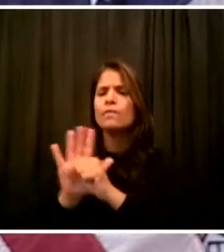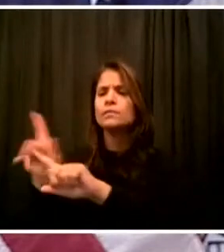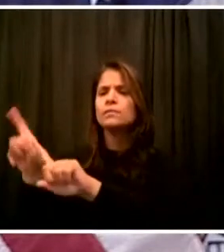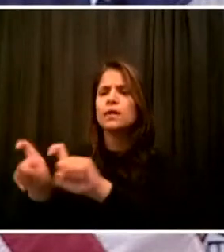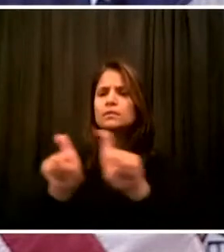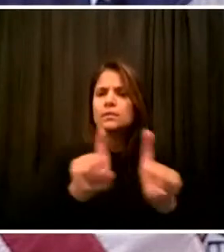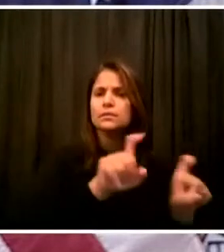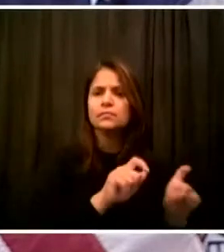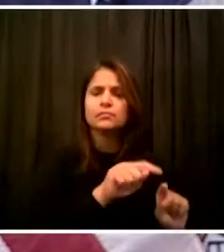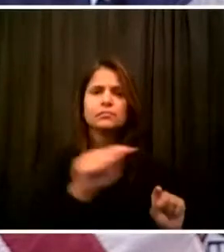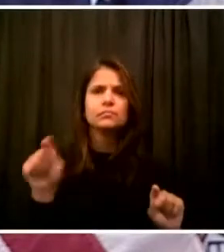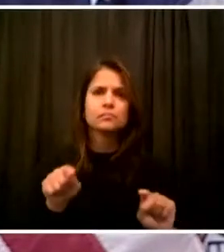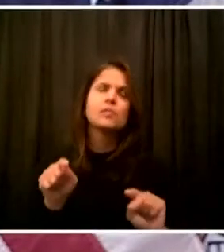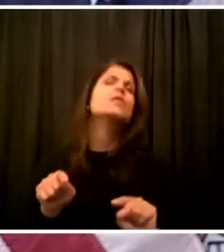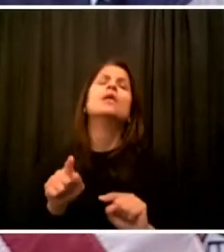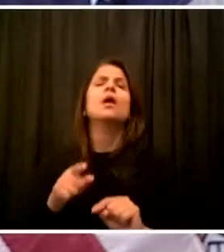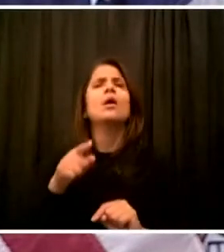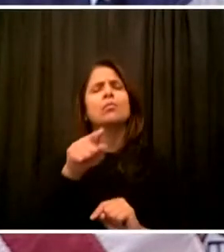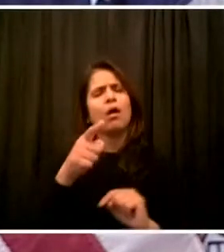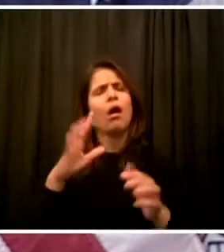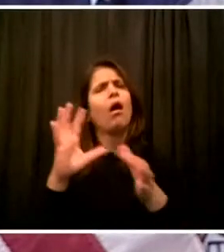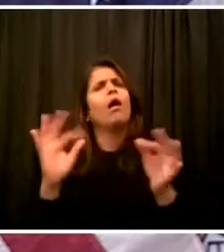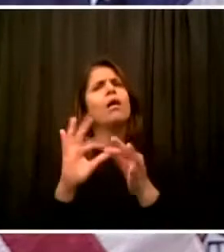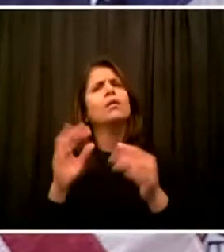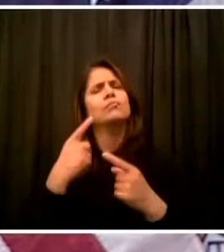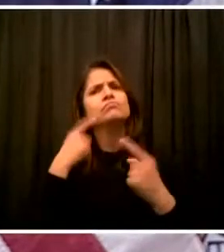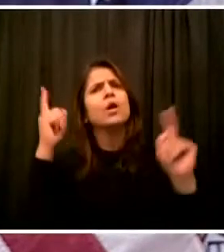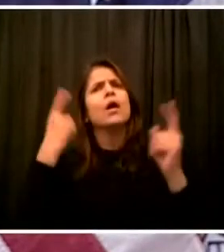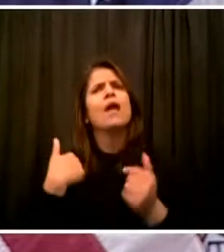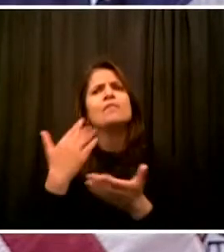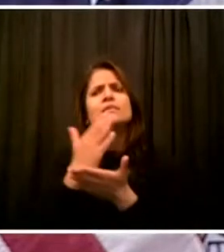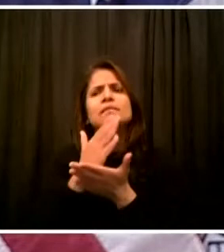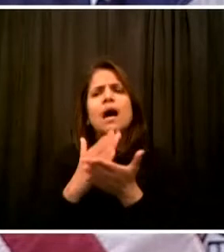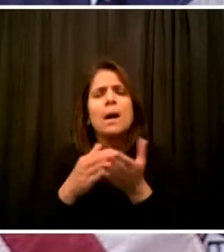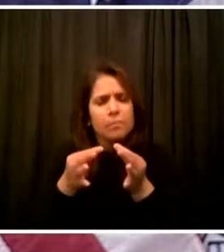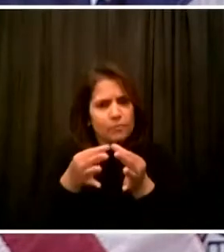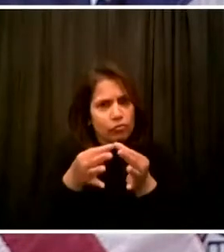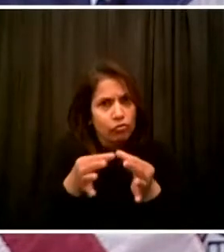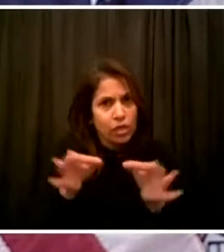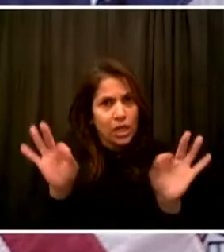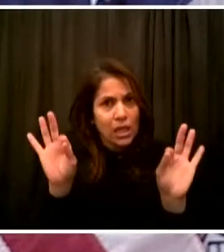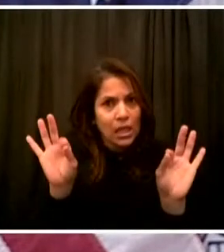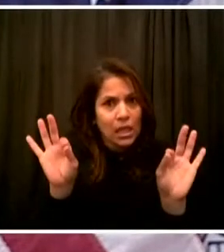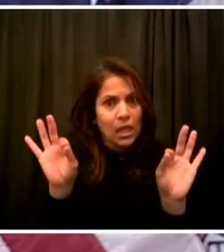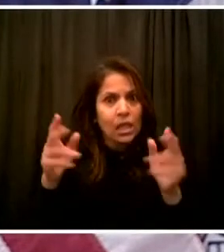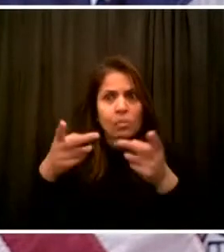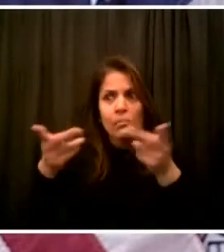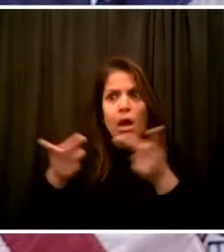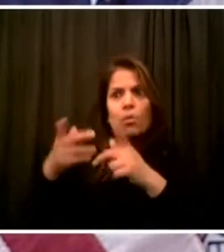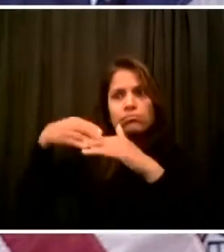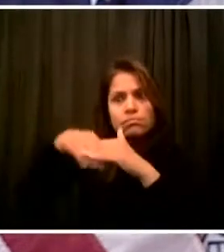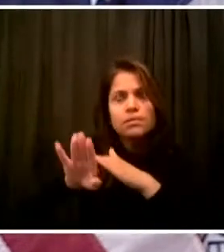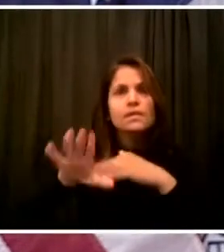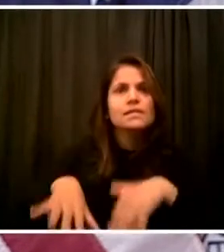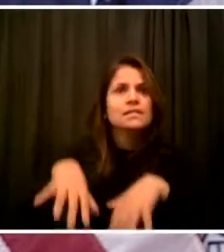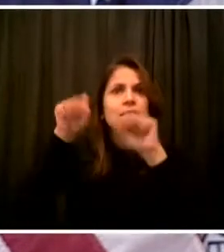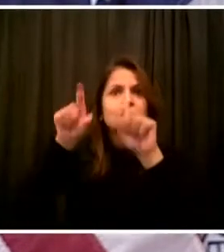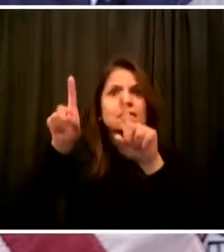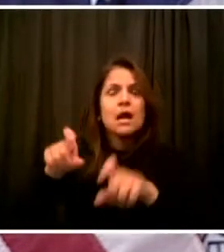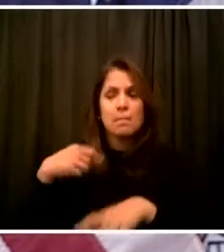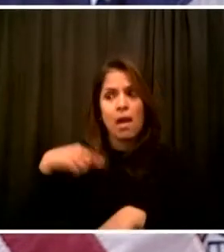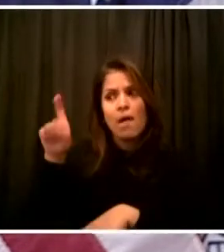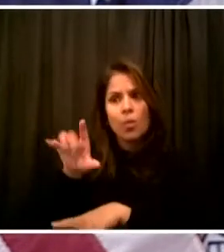can make an appointment and not have to stand in line. But on those free sites, it seems